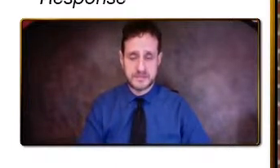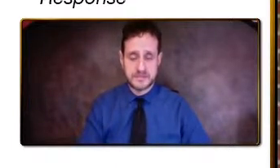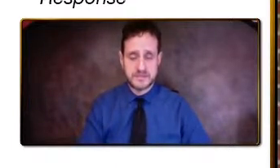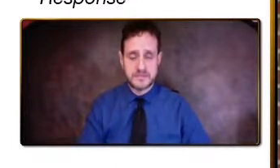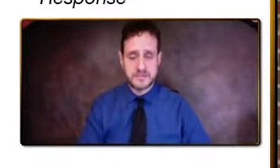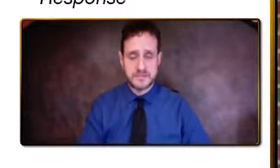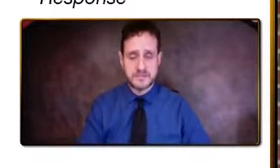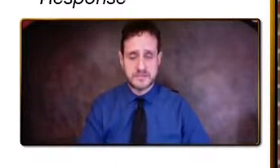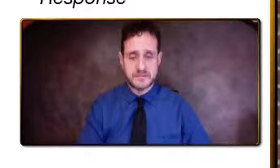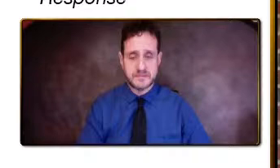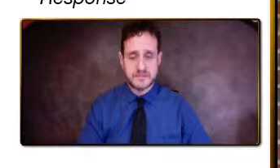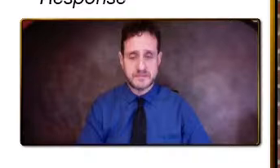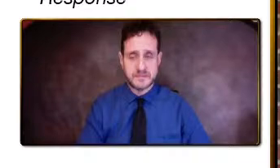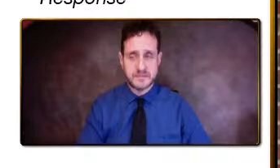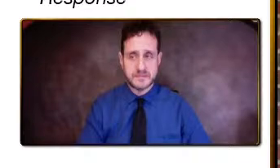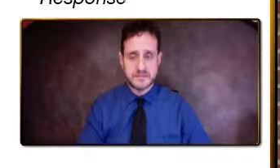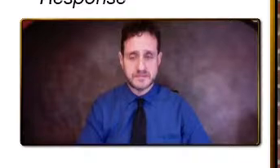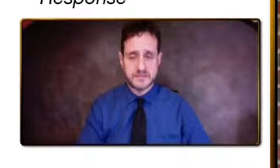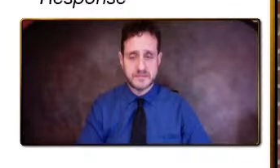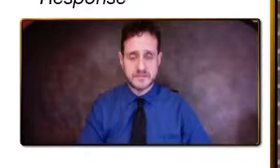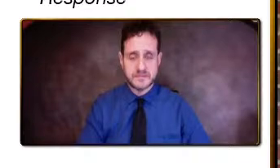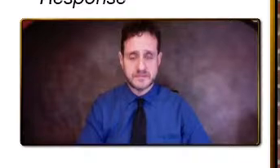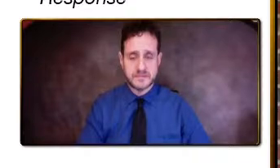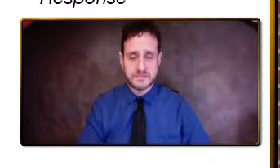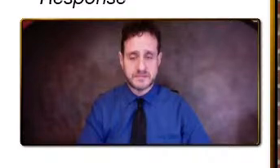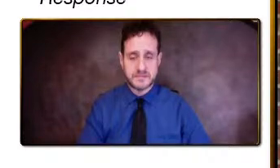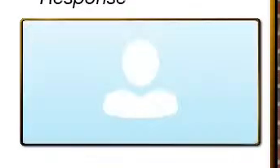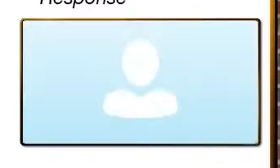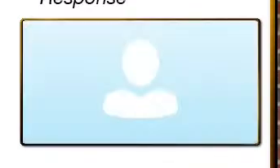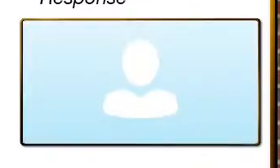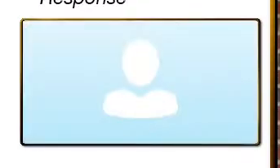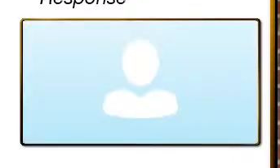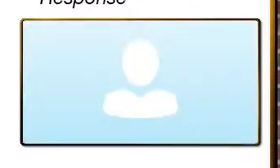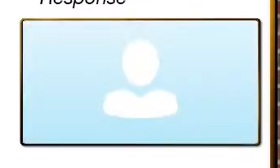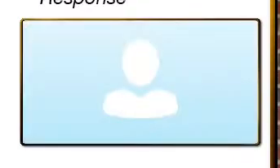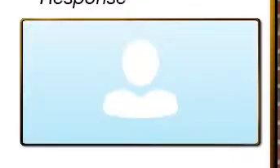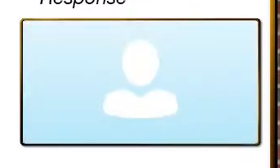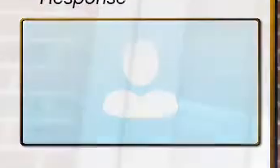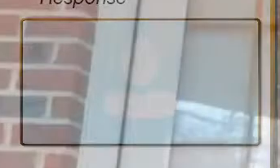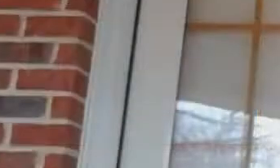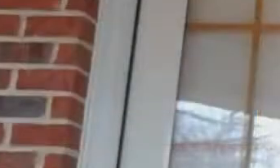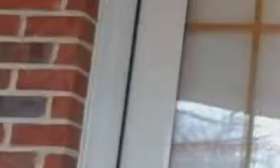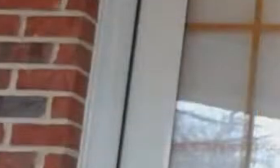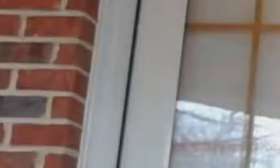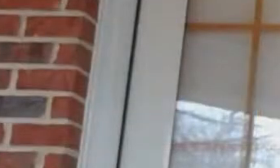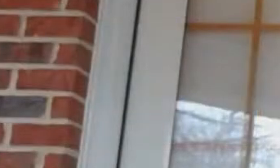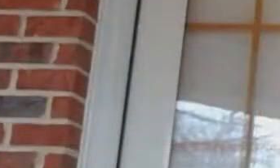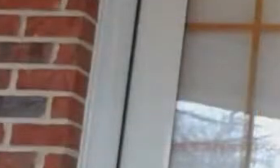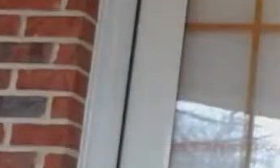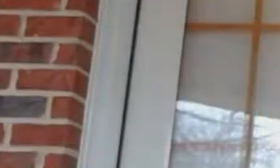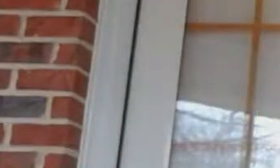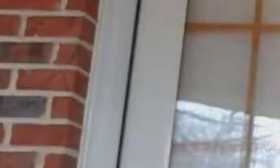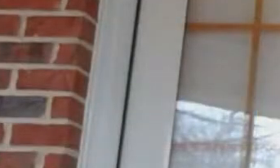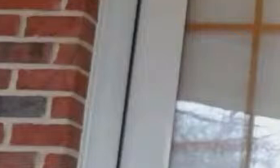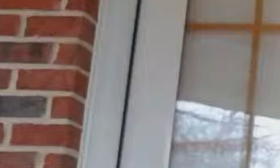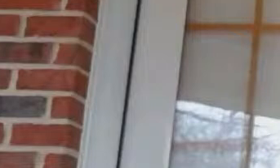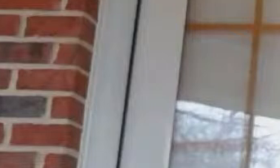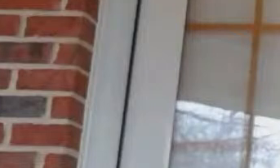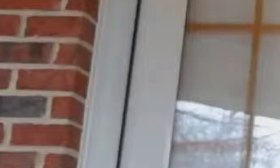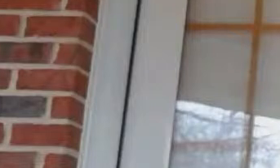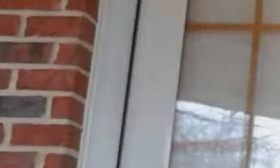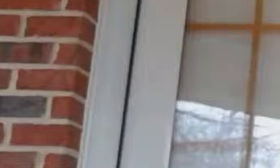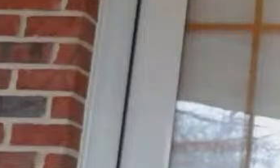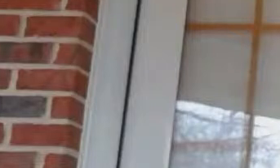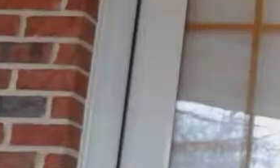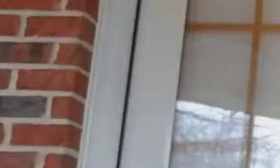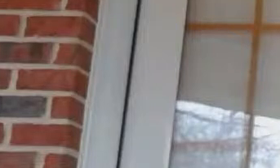Por la evidencia, sabemos que hay el riesgo de transmisión en los bares de restaurantes.